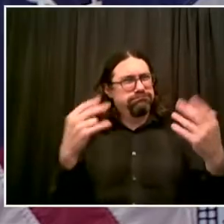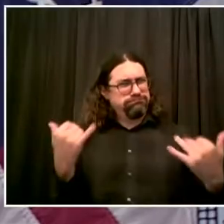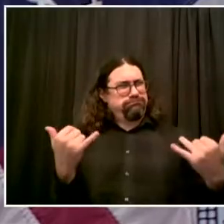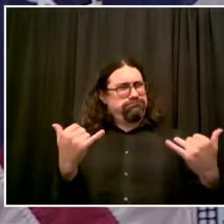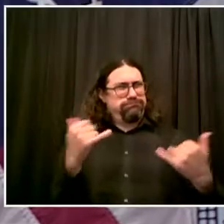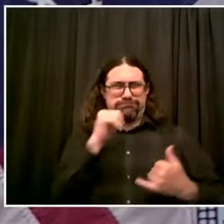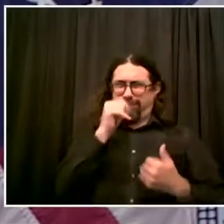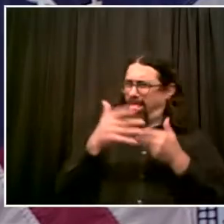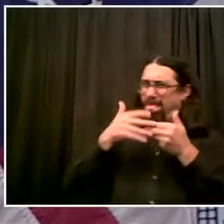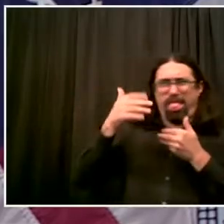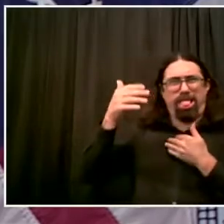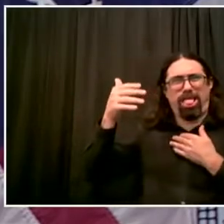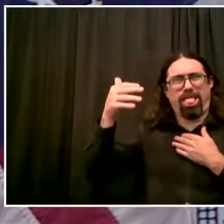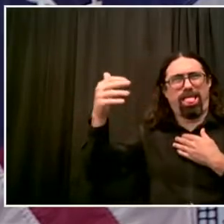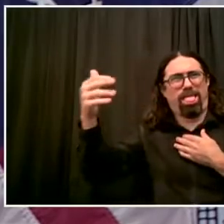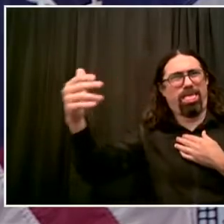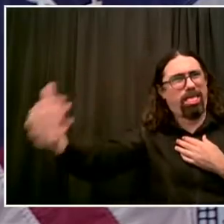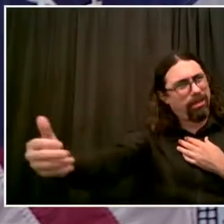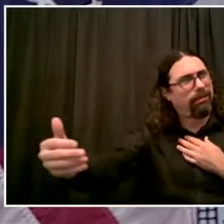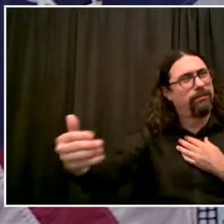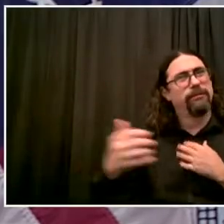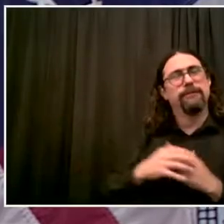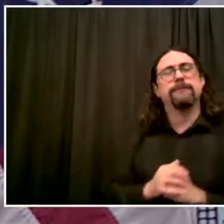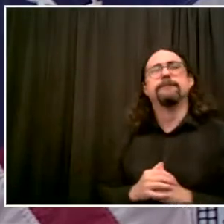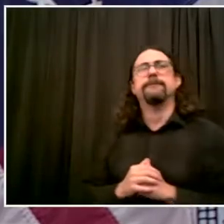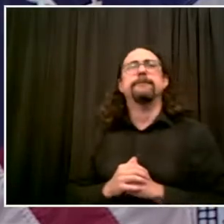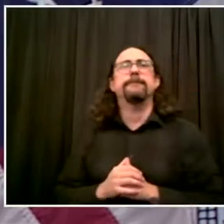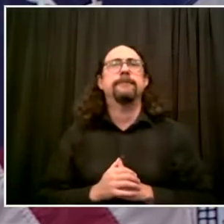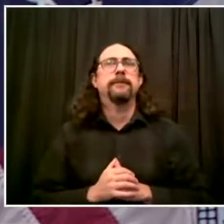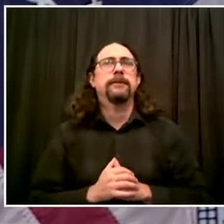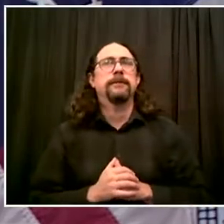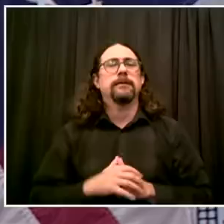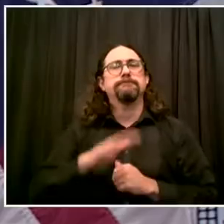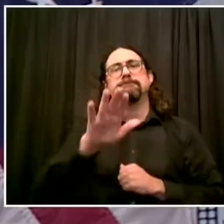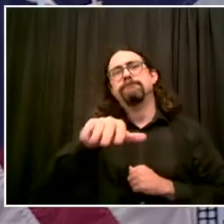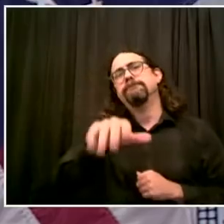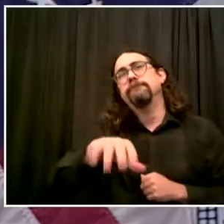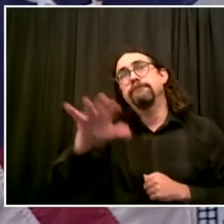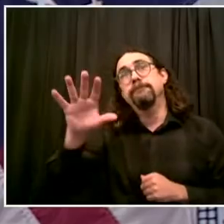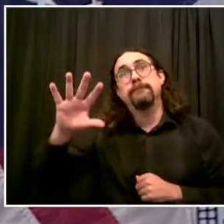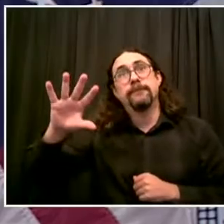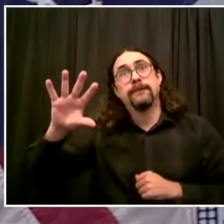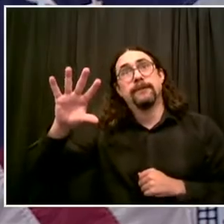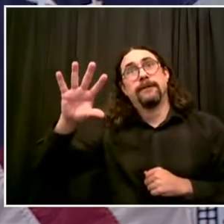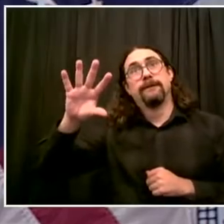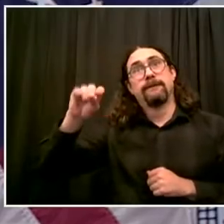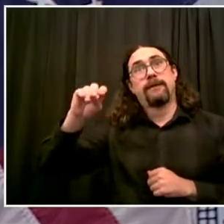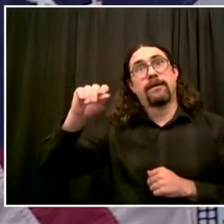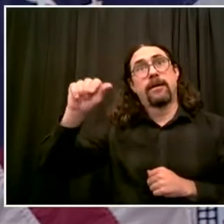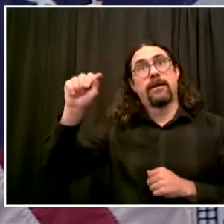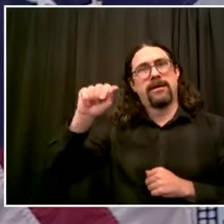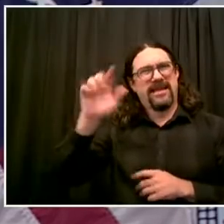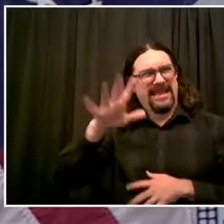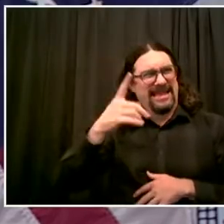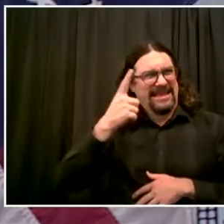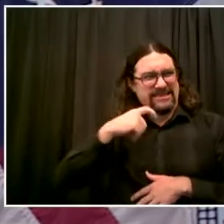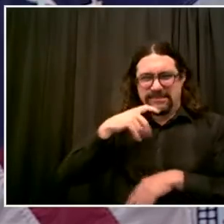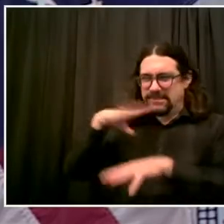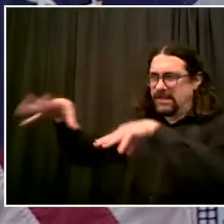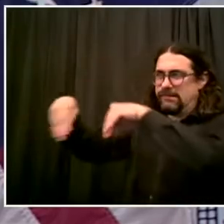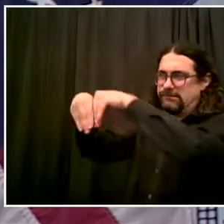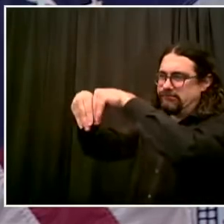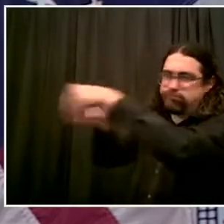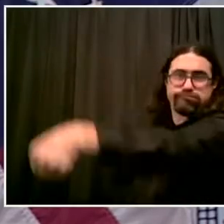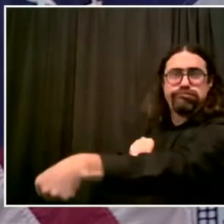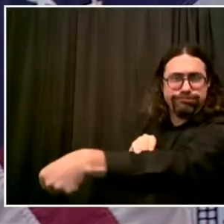I made a public announcement. We are going to publish. It'll take some time to get it all out there. We're going to publish